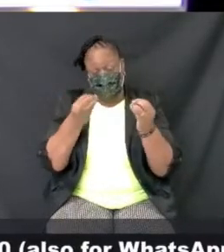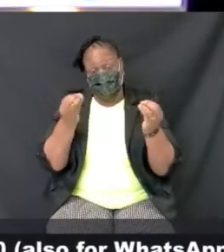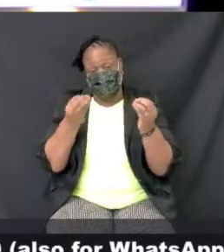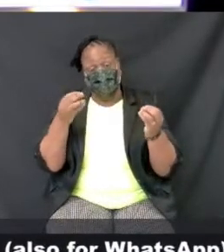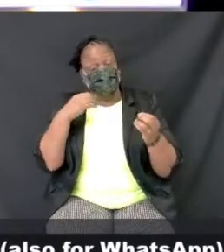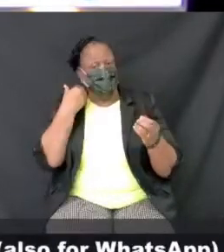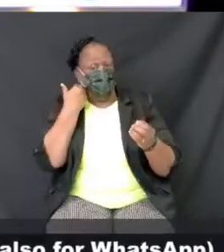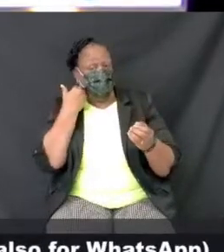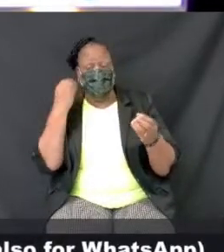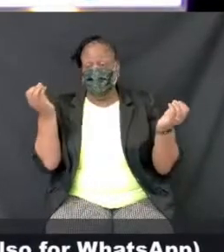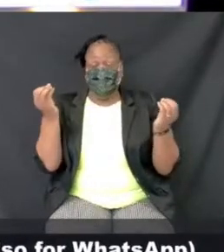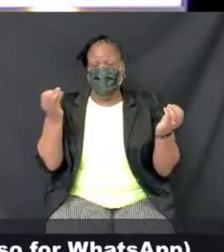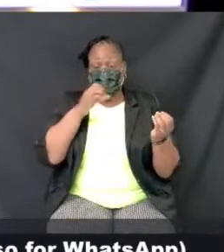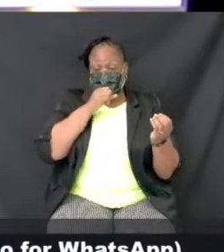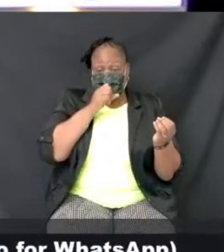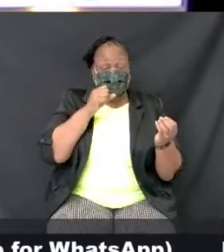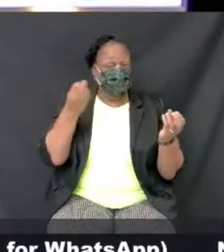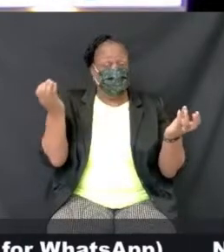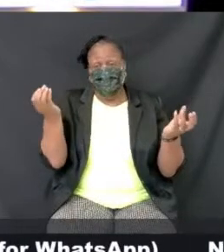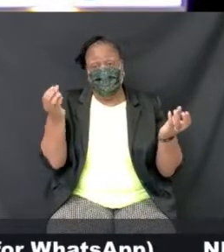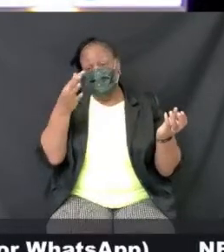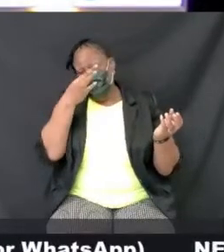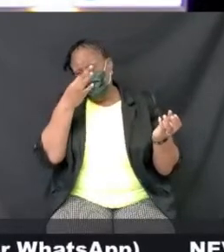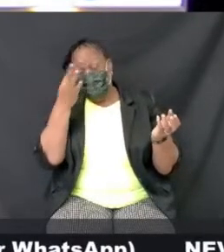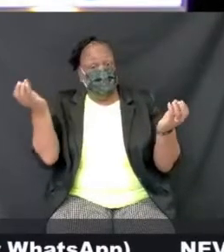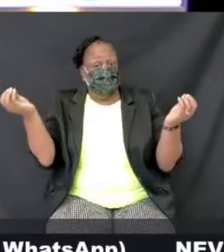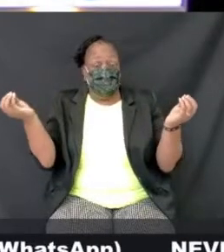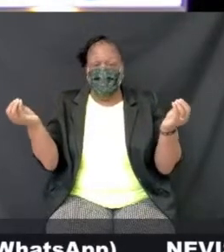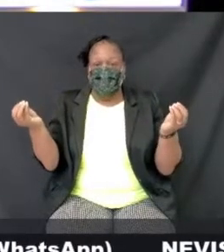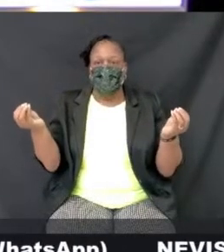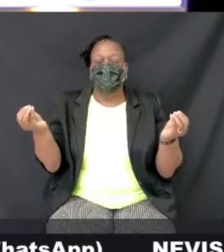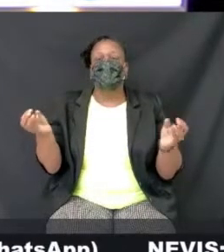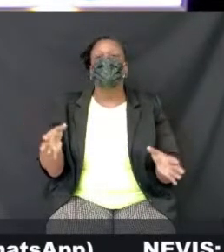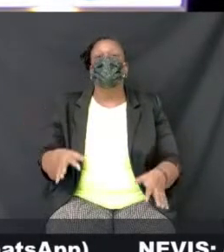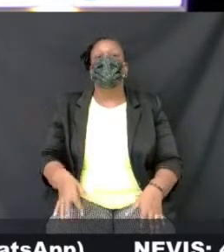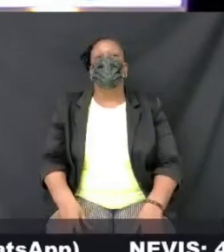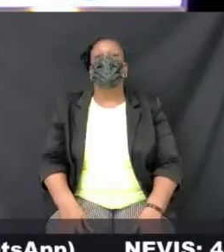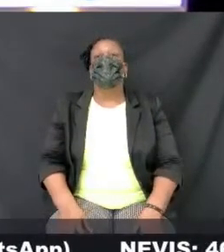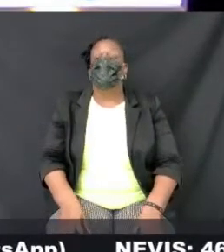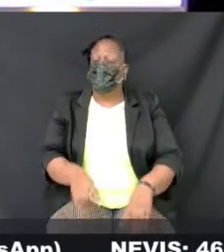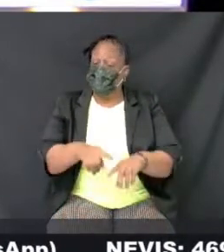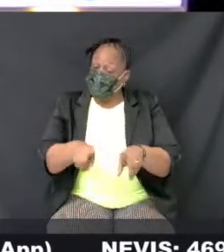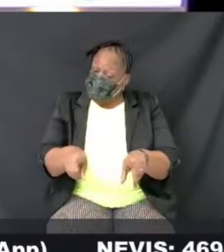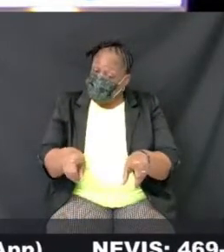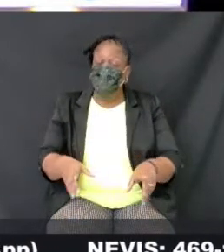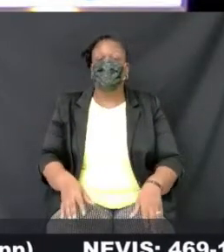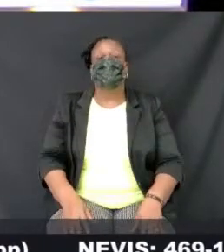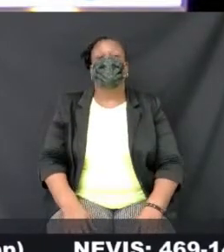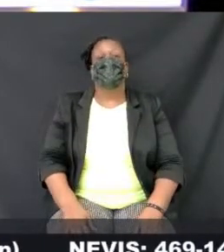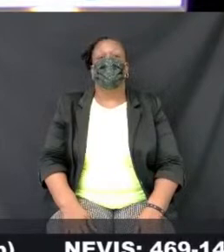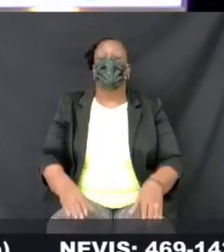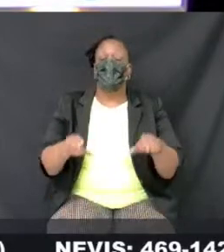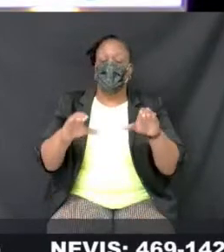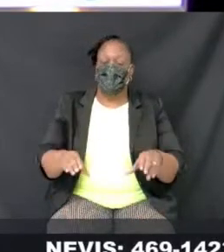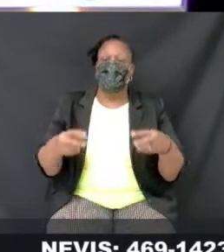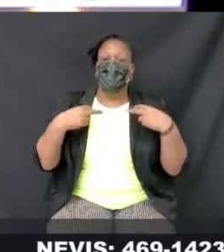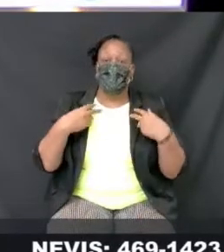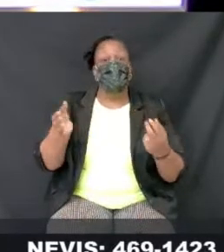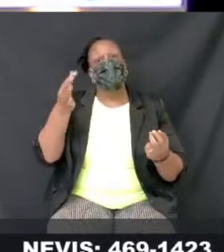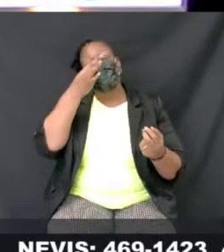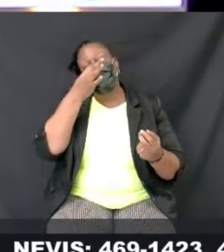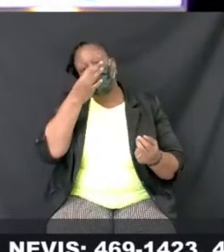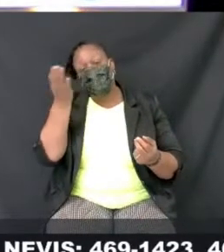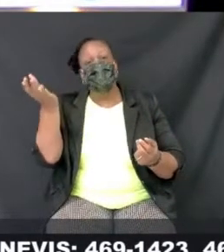not disease unless you test them. The initial symptoms also, the mild flu-like symptoms, etc., they